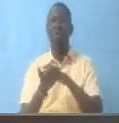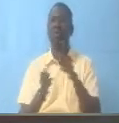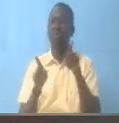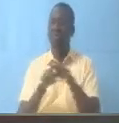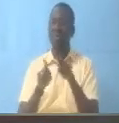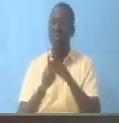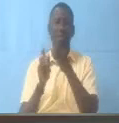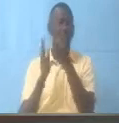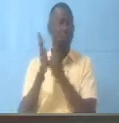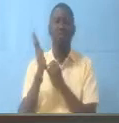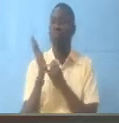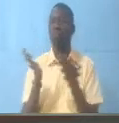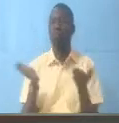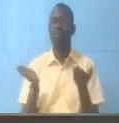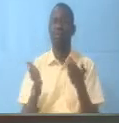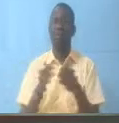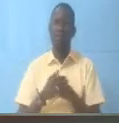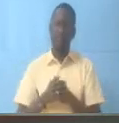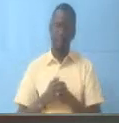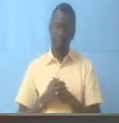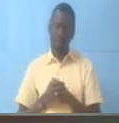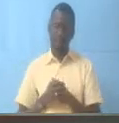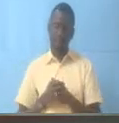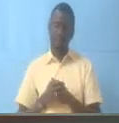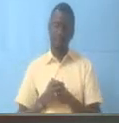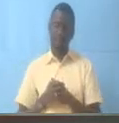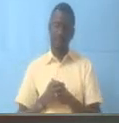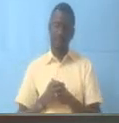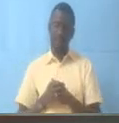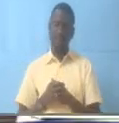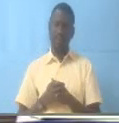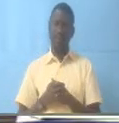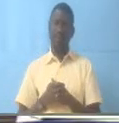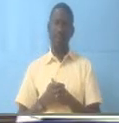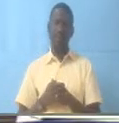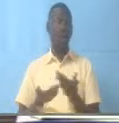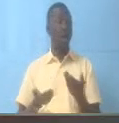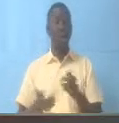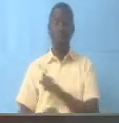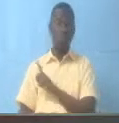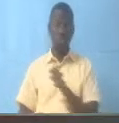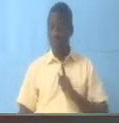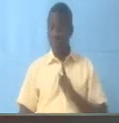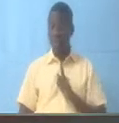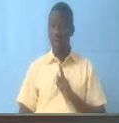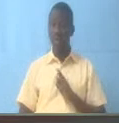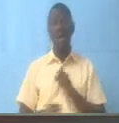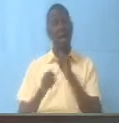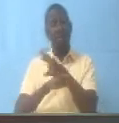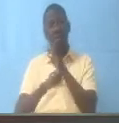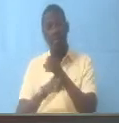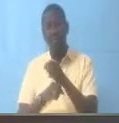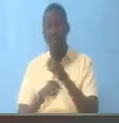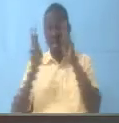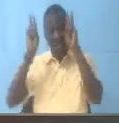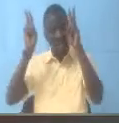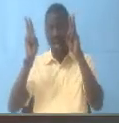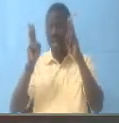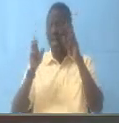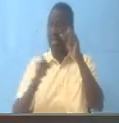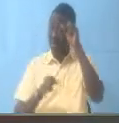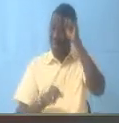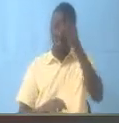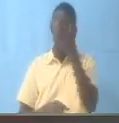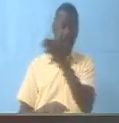tuut njëriñ daal pour nga continuer di ko yedda ci li nga xam ne moom la def. We advised him, but he refused, and we didn't have to keep doing it all the time. That's